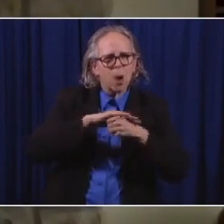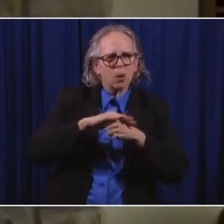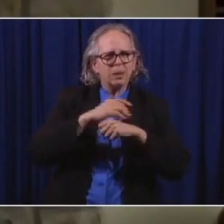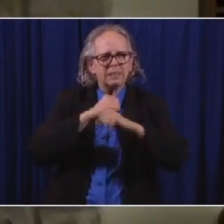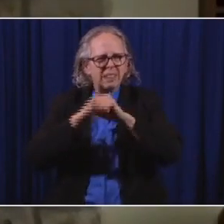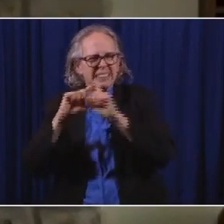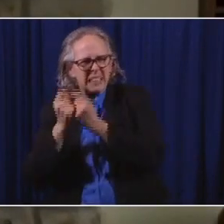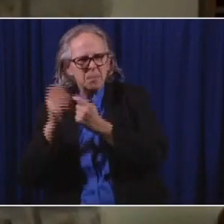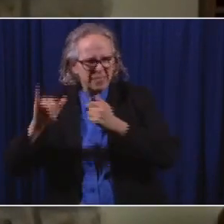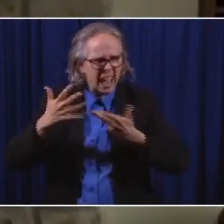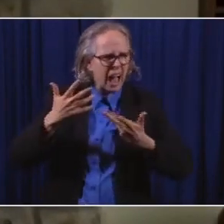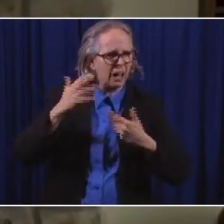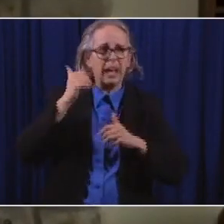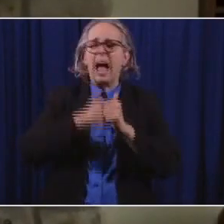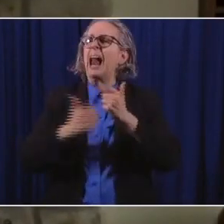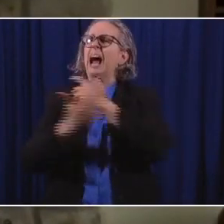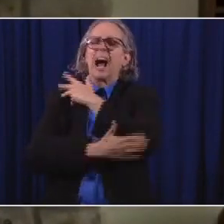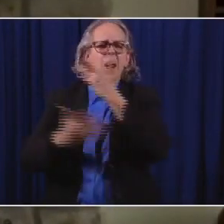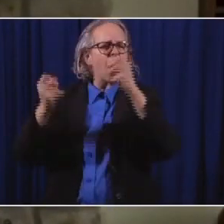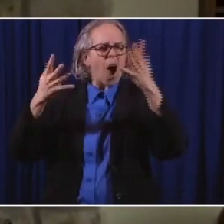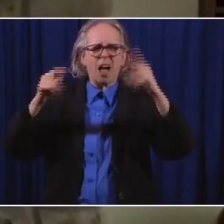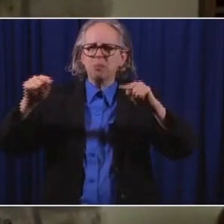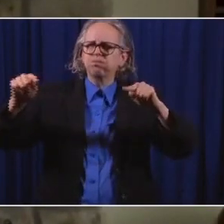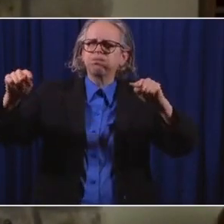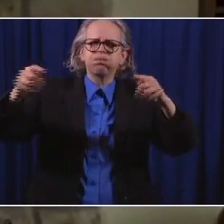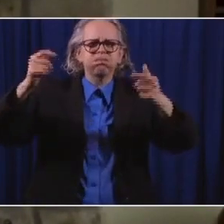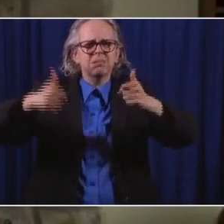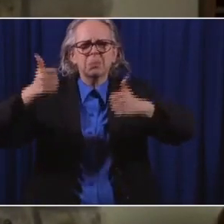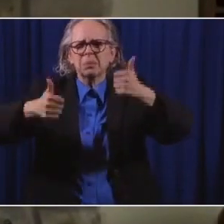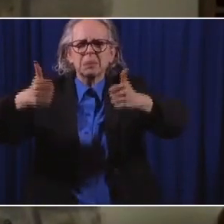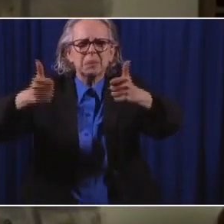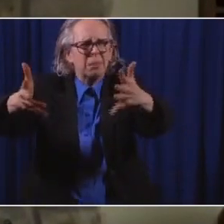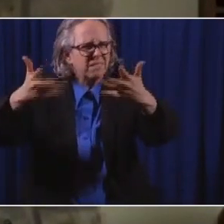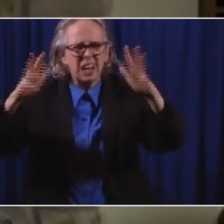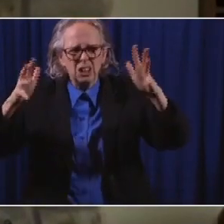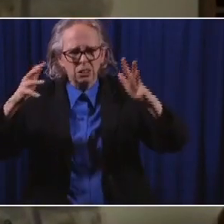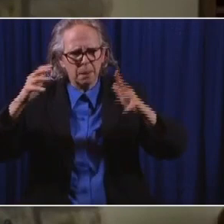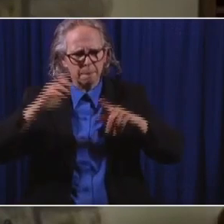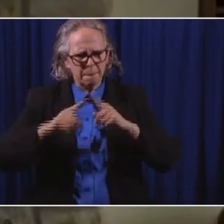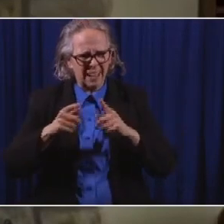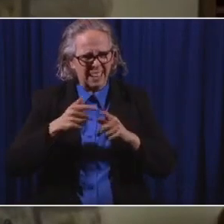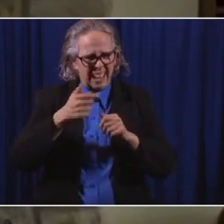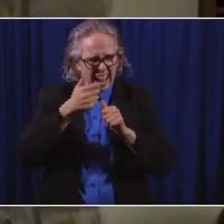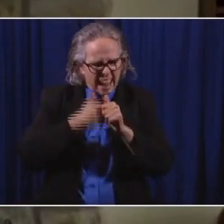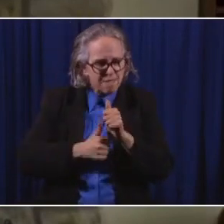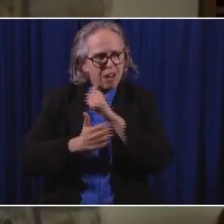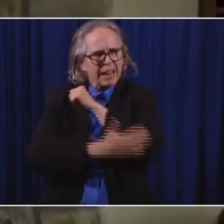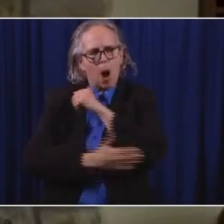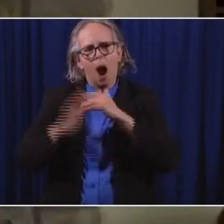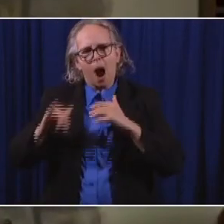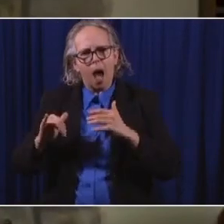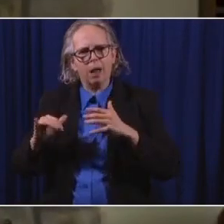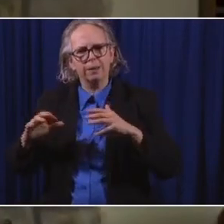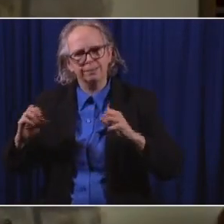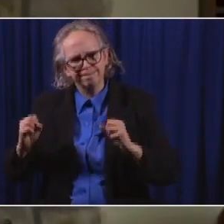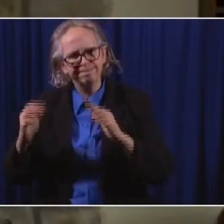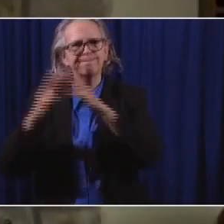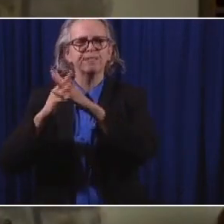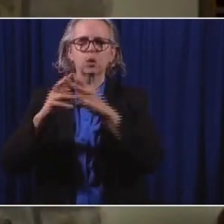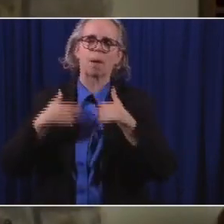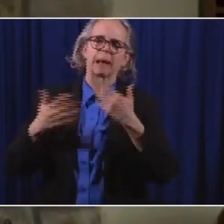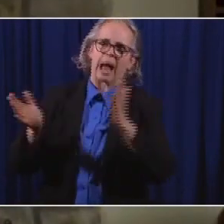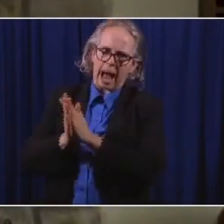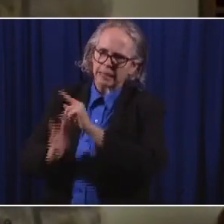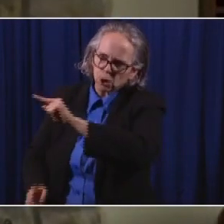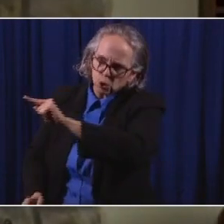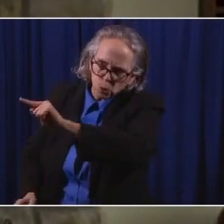been directly involved, but every county being involved and every county having a group that is fighting, I think, is the way to knock this down, or at least